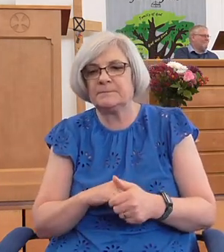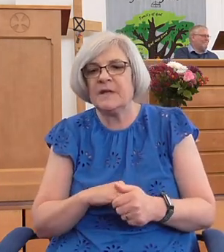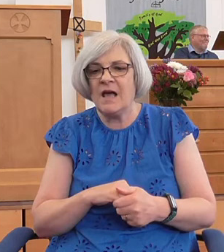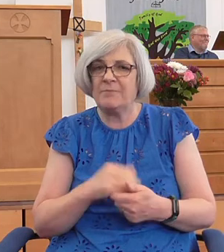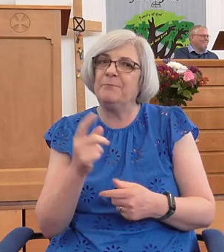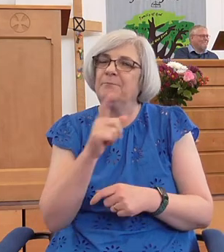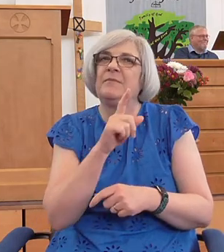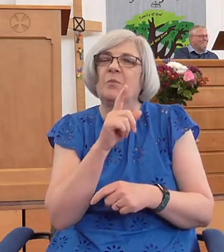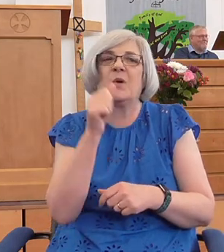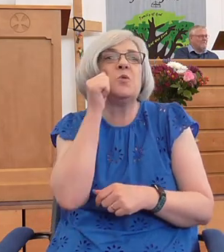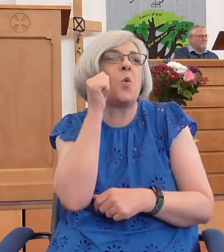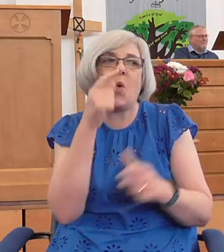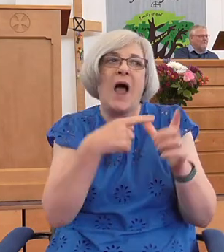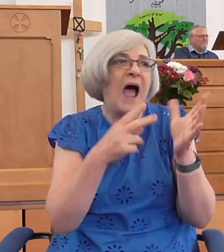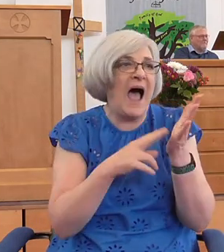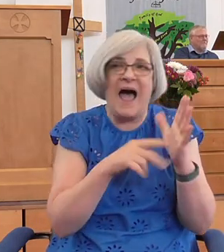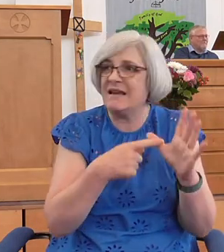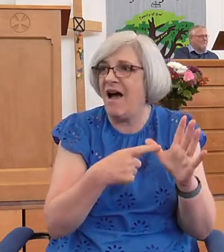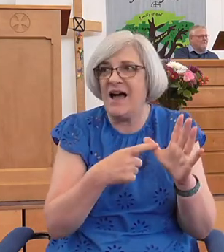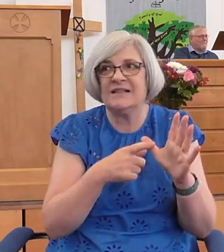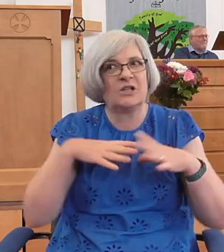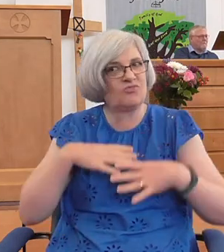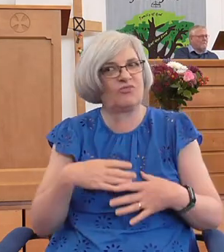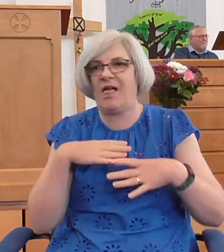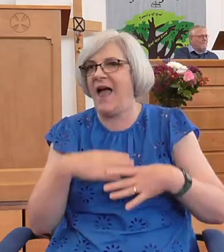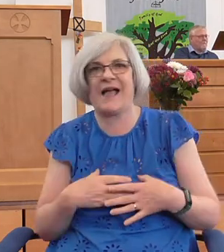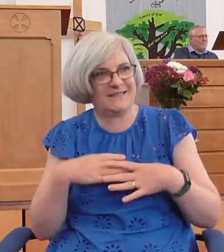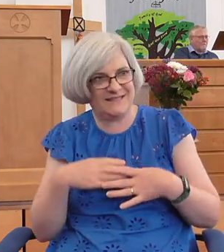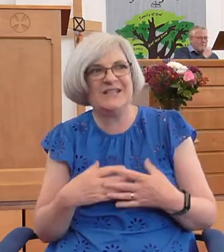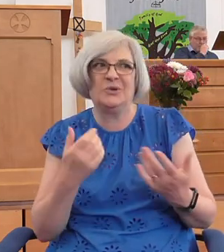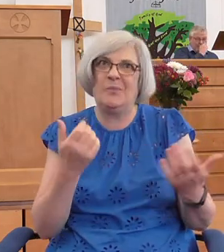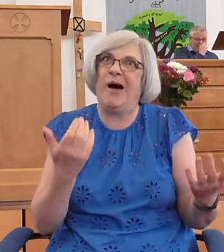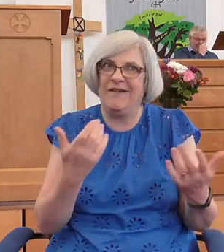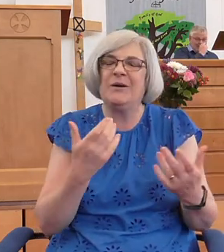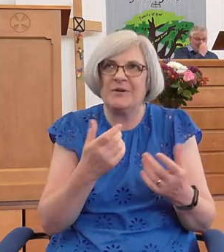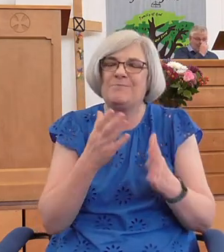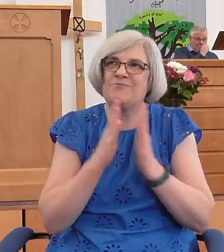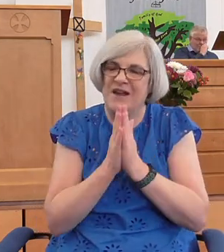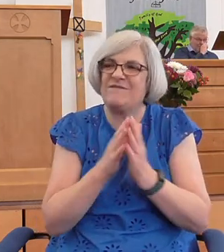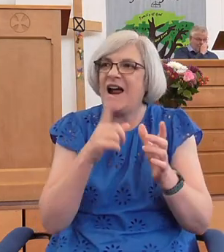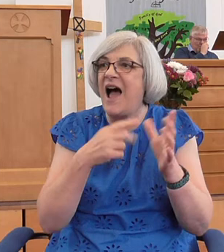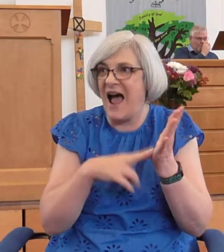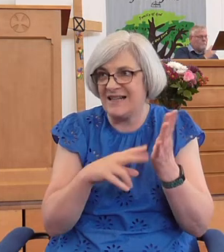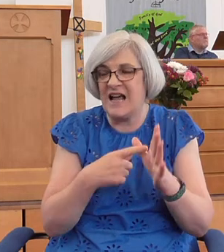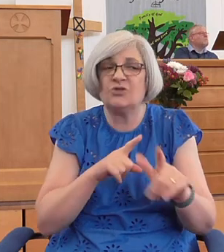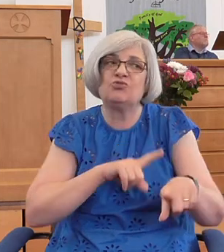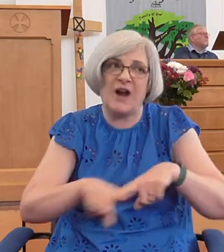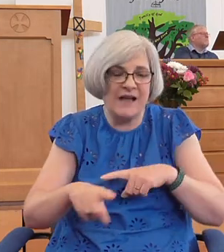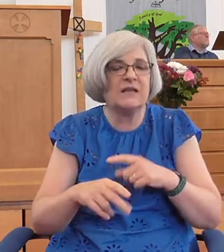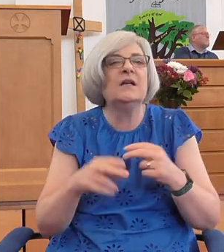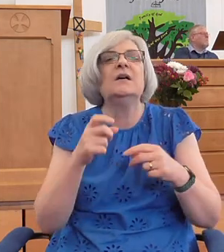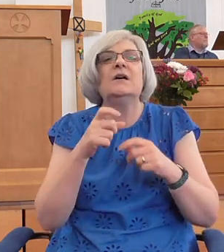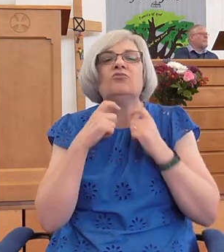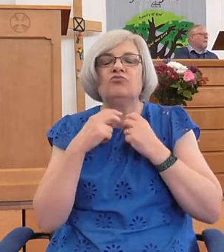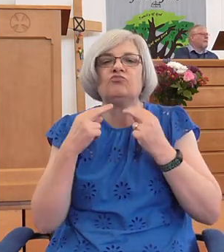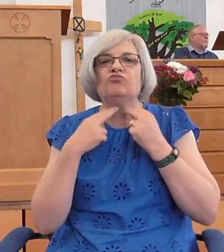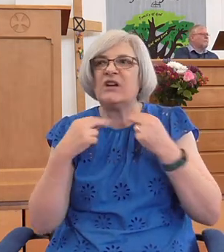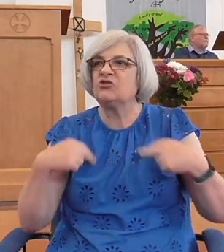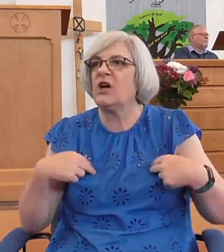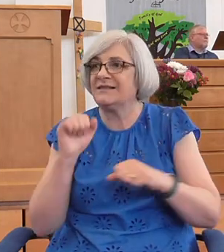anyway, we'll pray with her anyway. We'll pray for her and for the whole community and, of course, for Richard's family, his wife and his